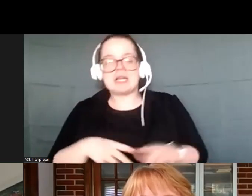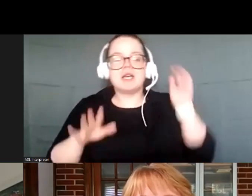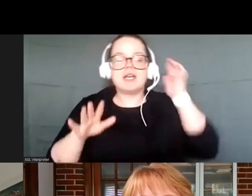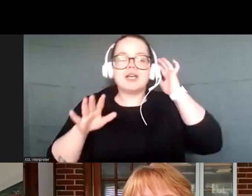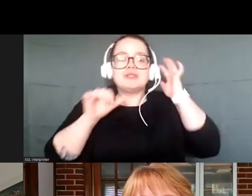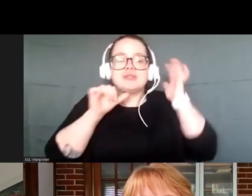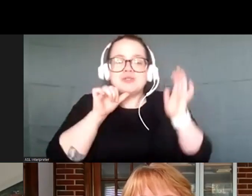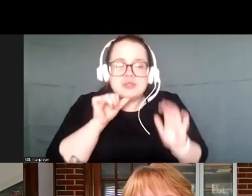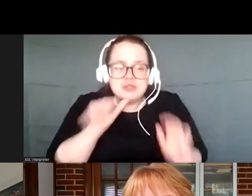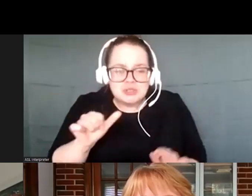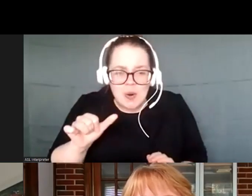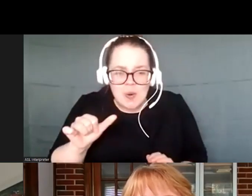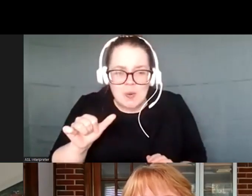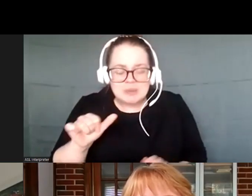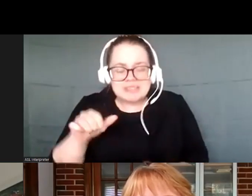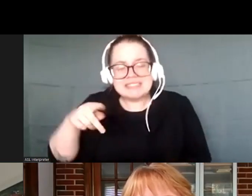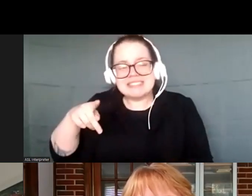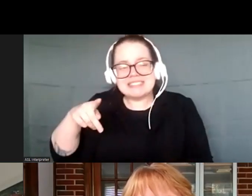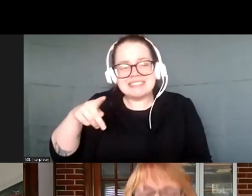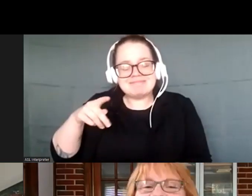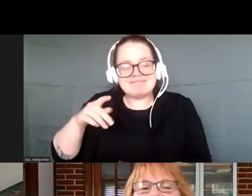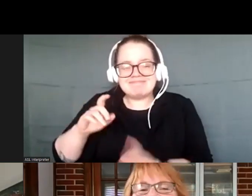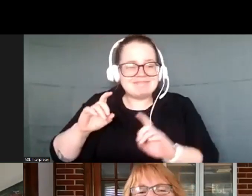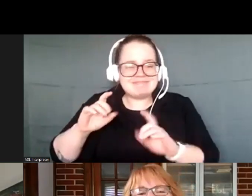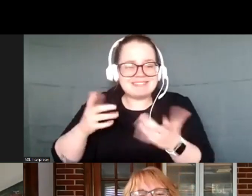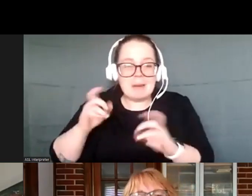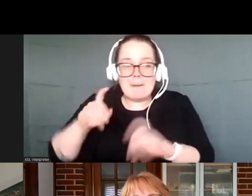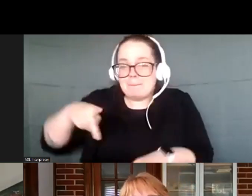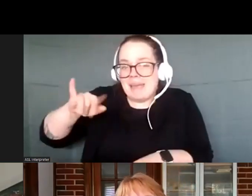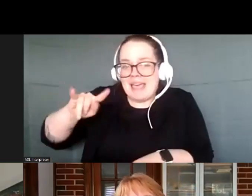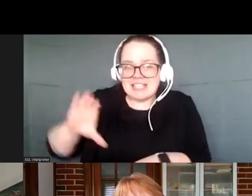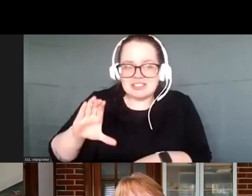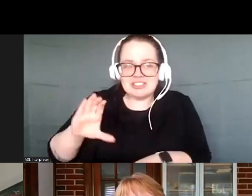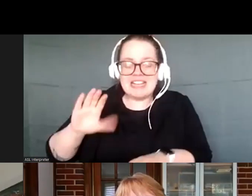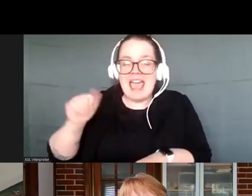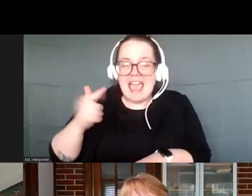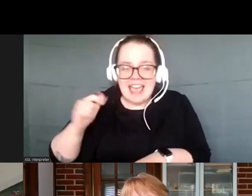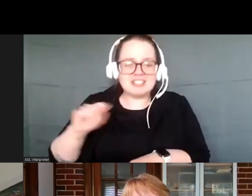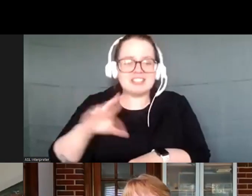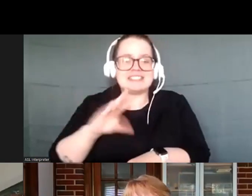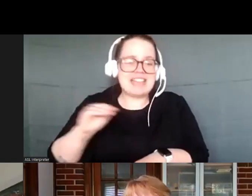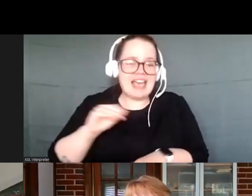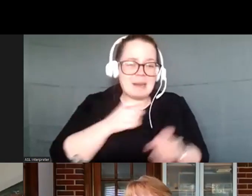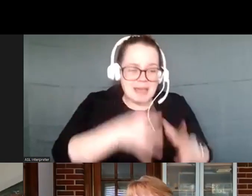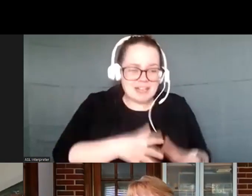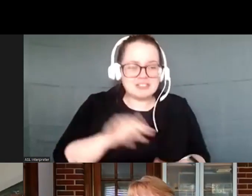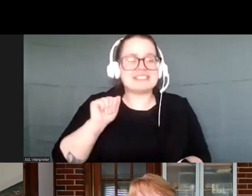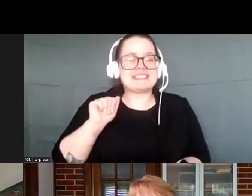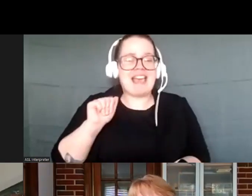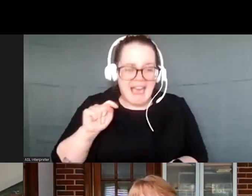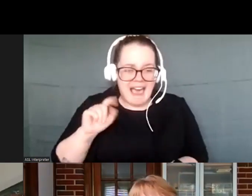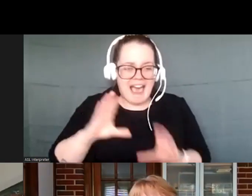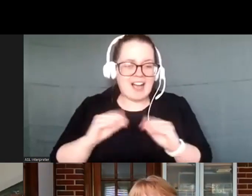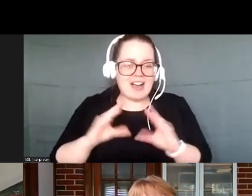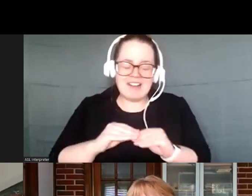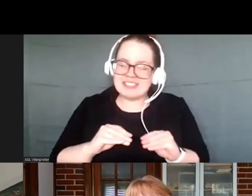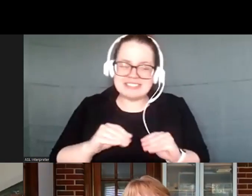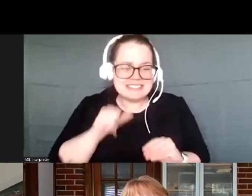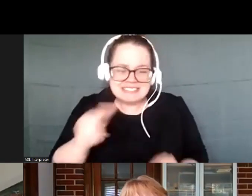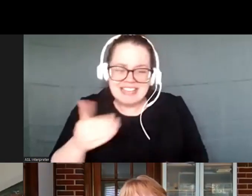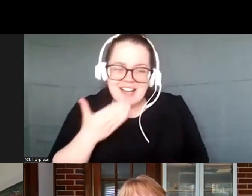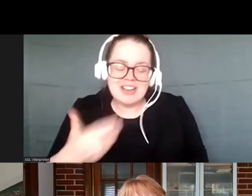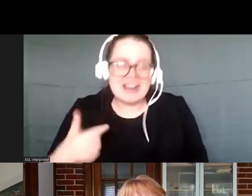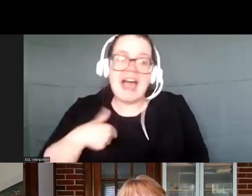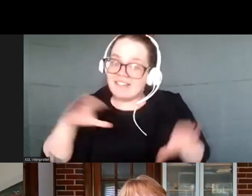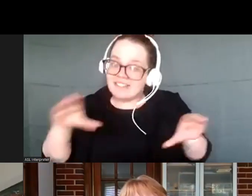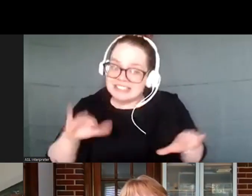pitch agents and managers at the conference. Just don't do it. It's just poor form. I've done it. I know from experience that it's like,